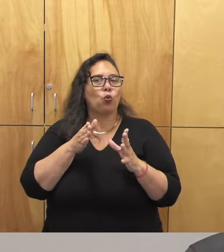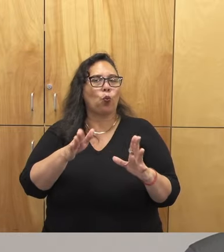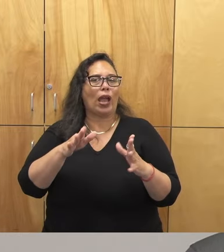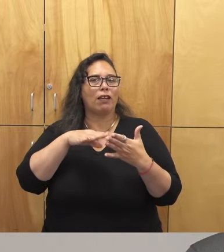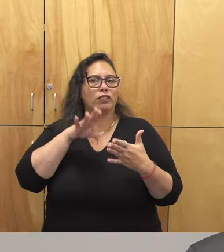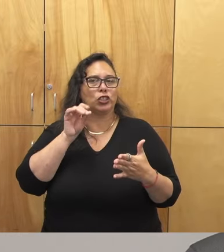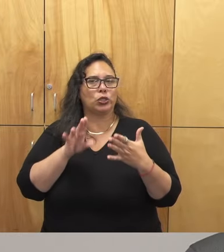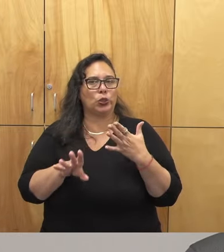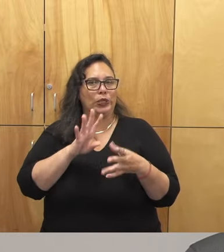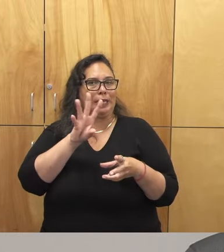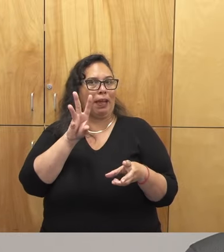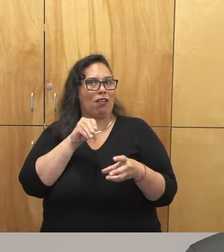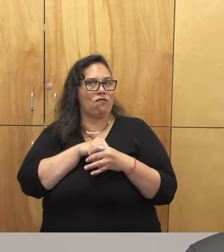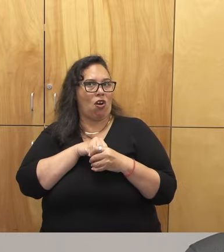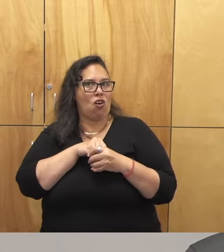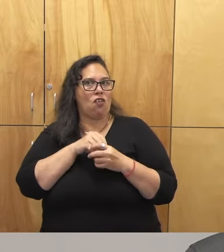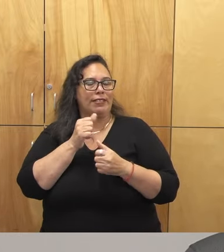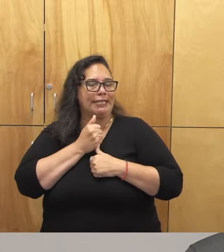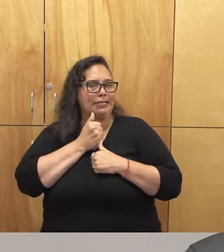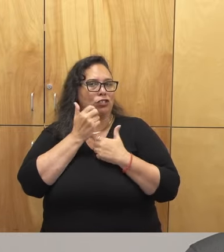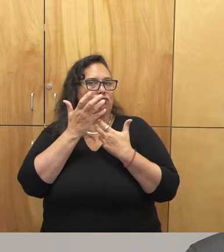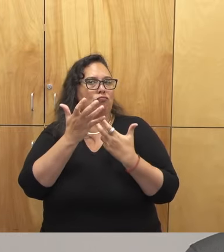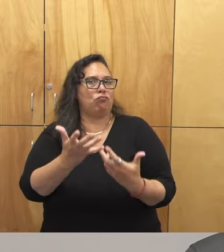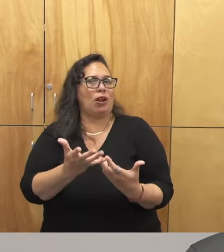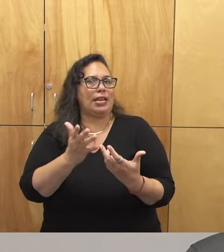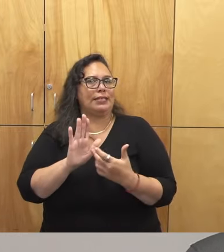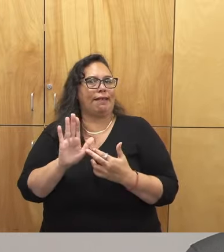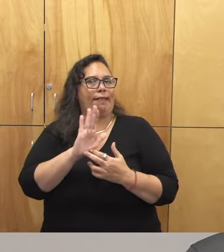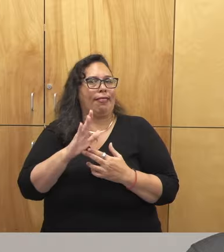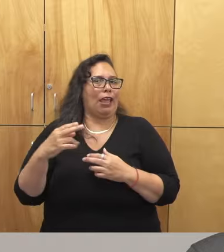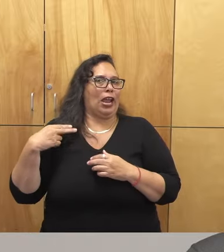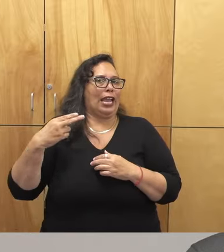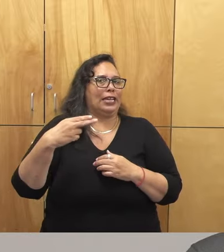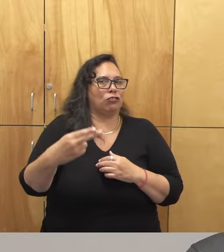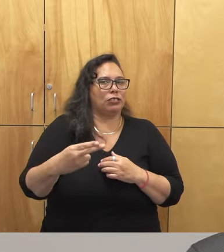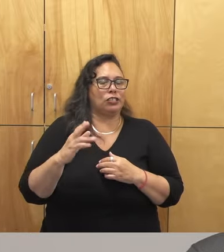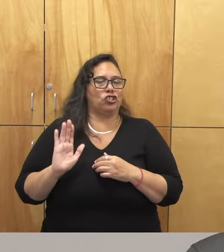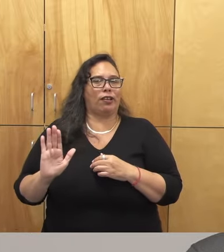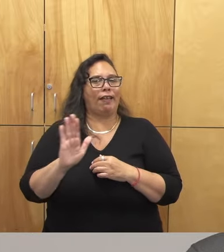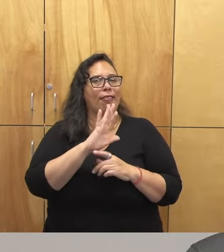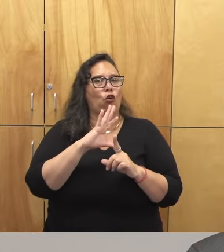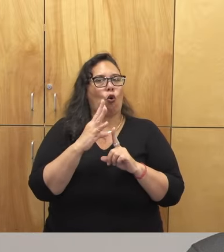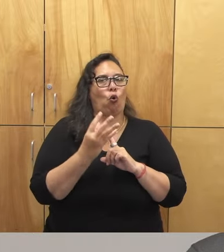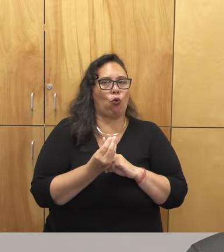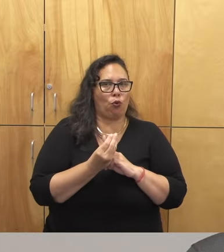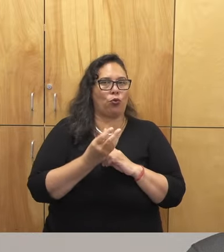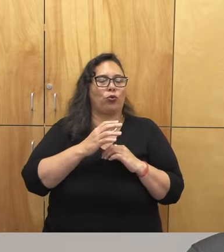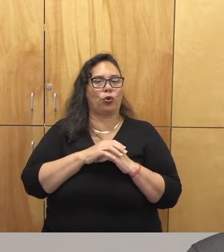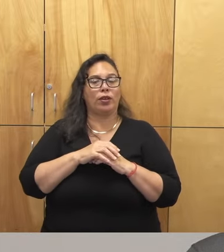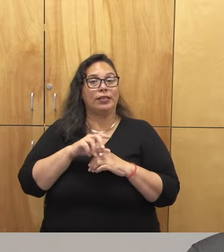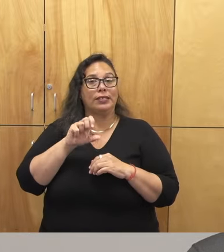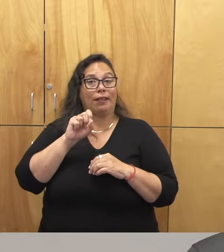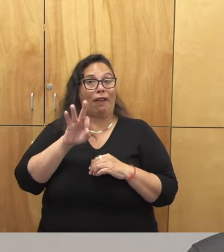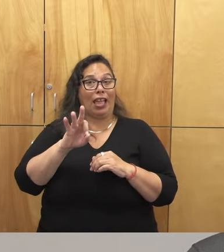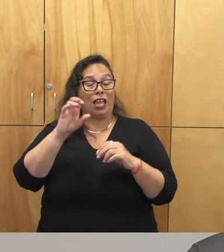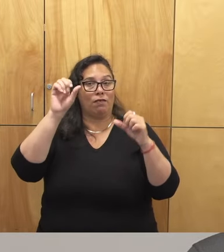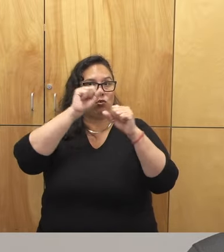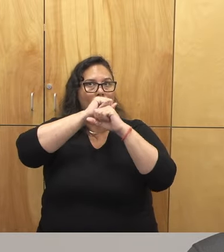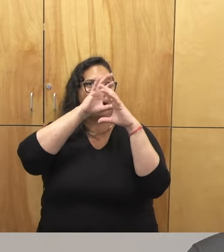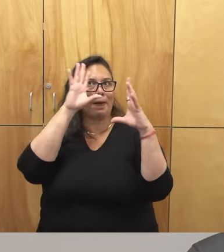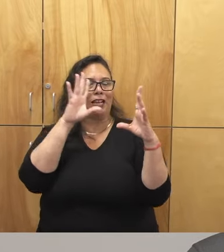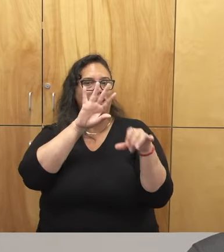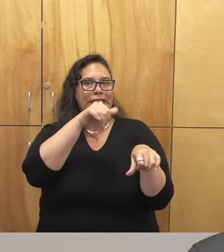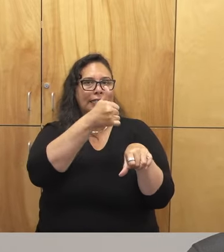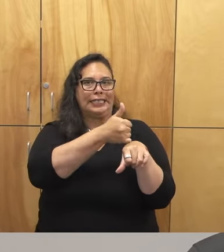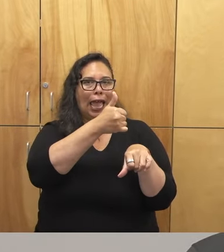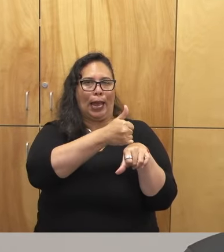to be involved and express their heritage and culture. And so if you can imagine, they had it set up